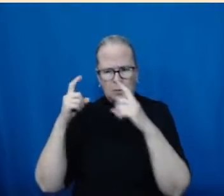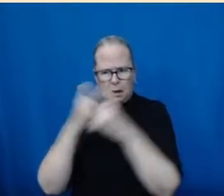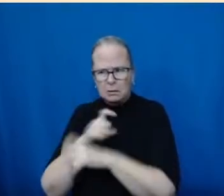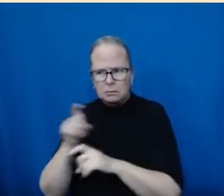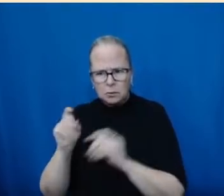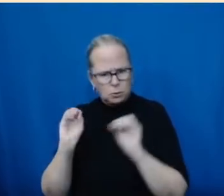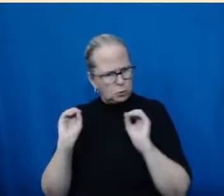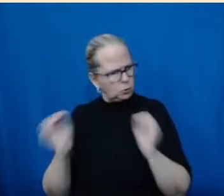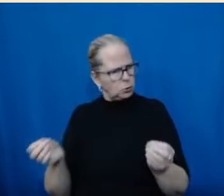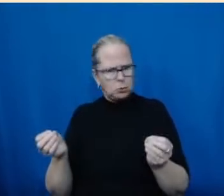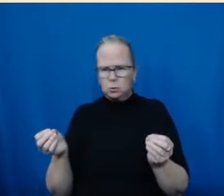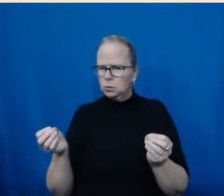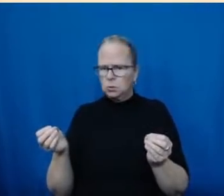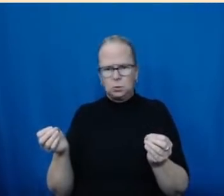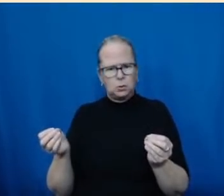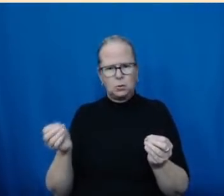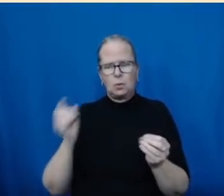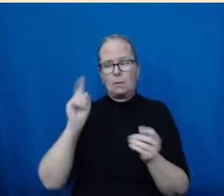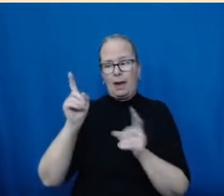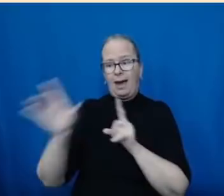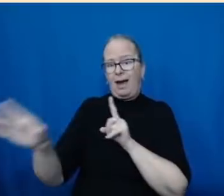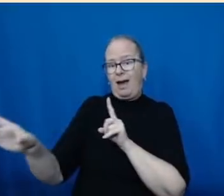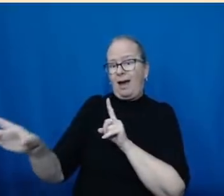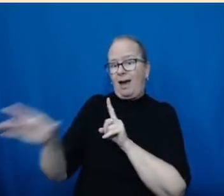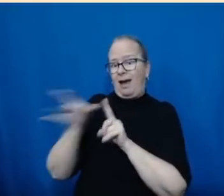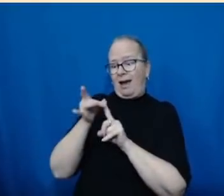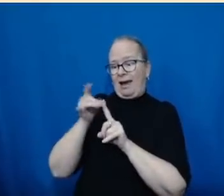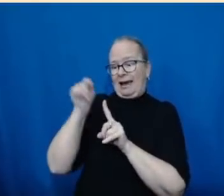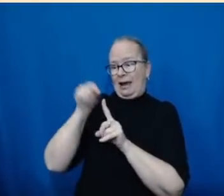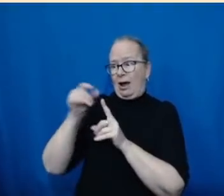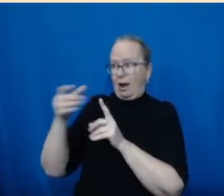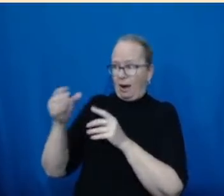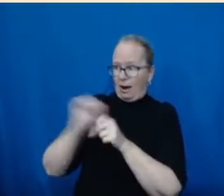risk of preterm birth, or small babies, or babies